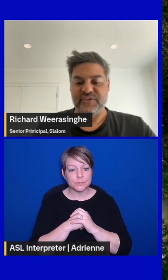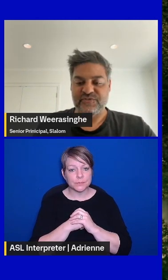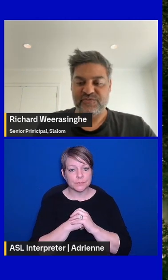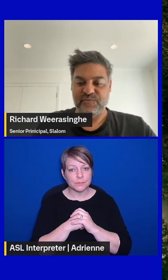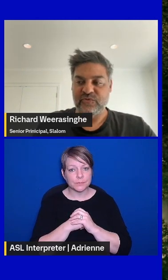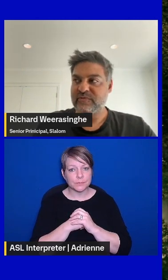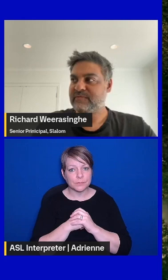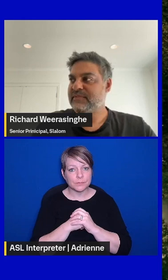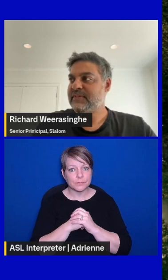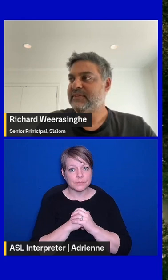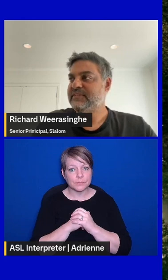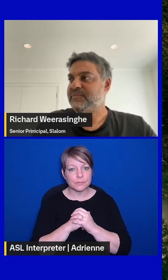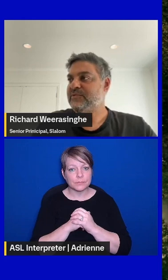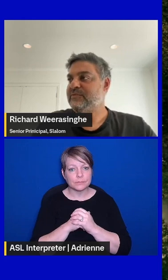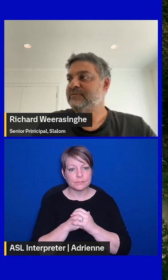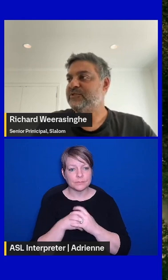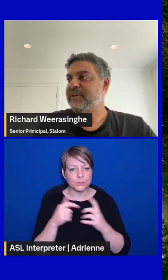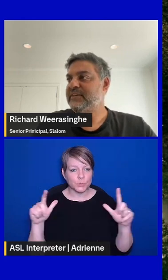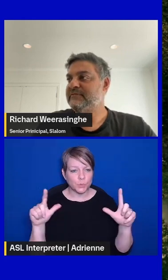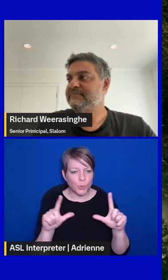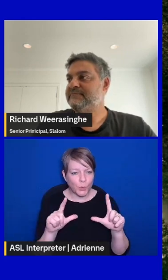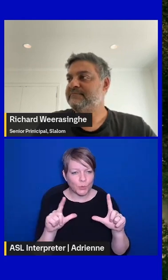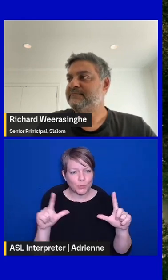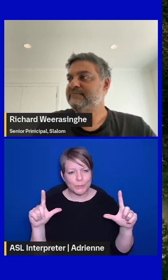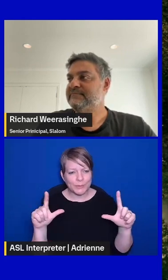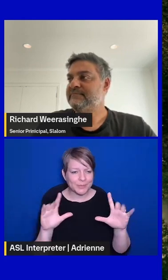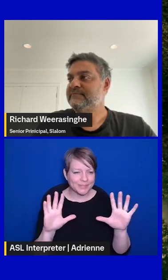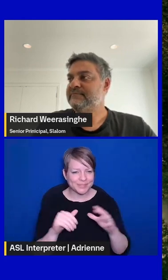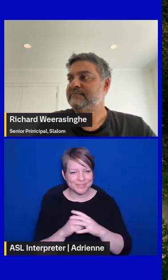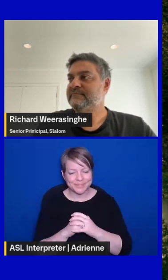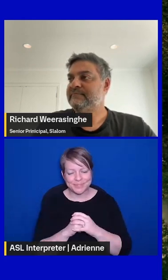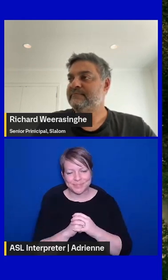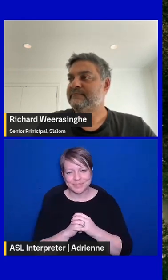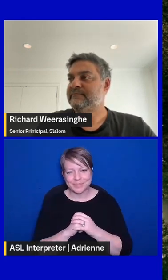Made the screen too small. Typical, too big.